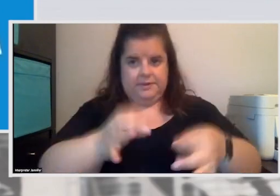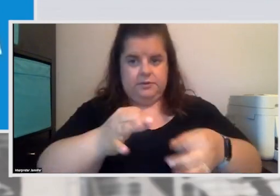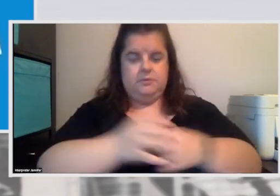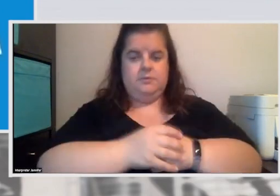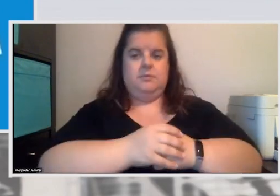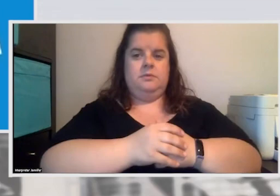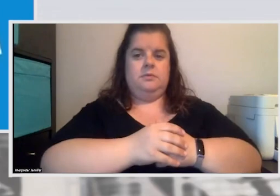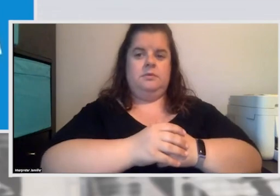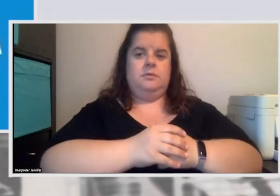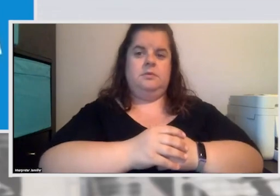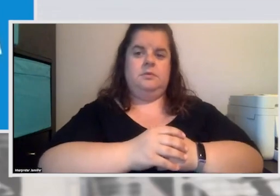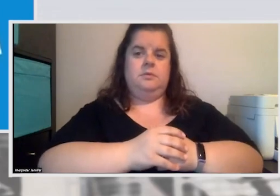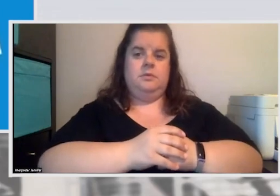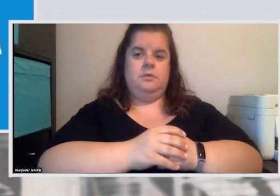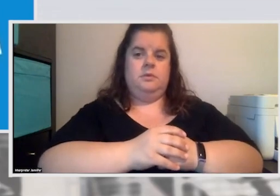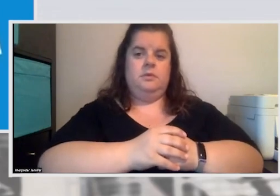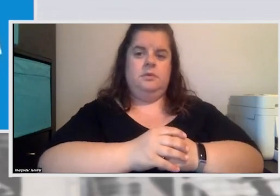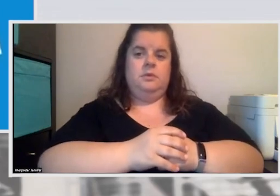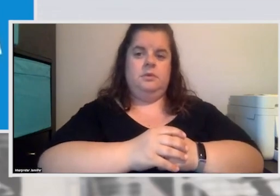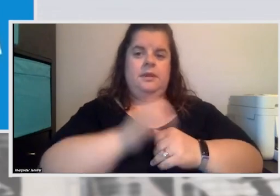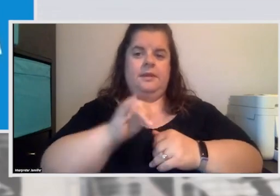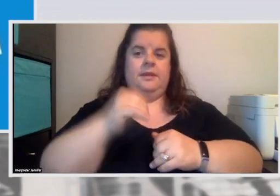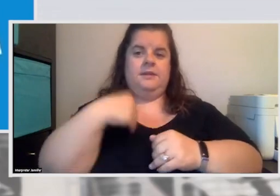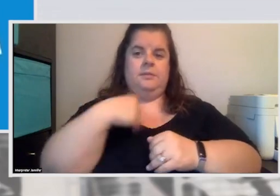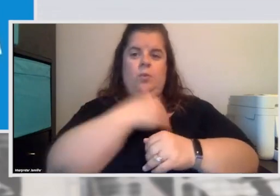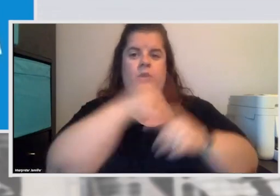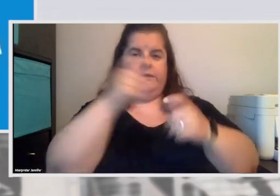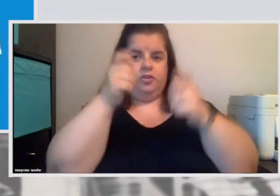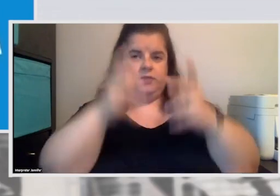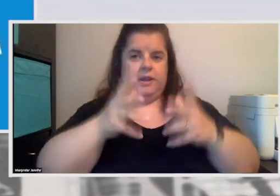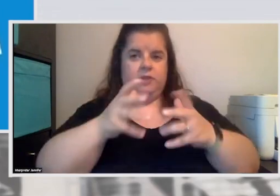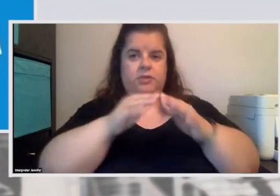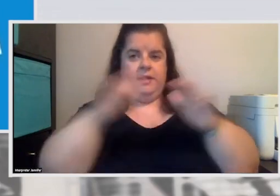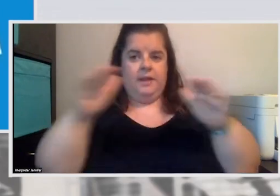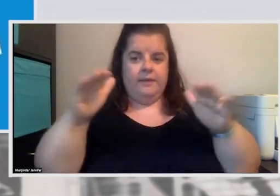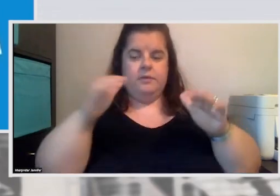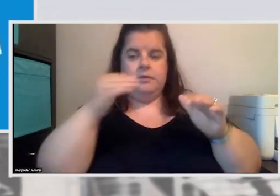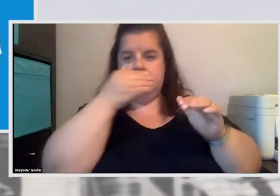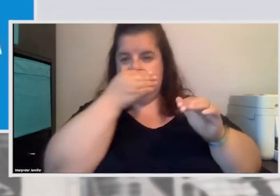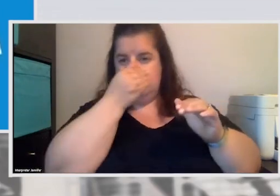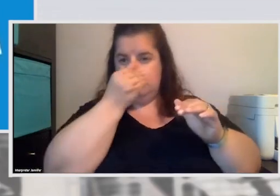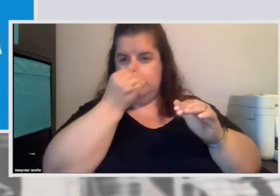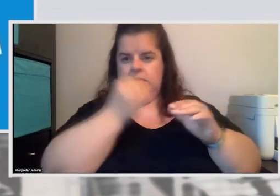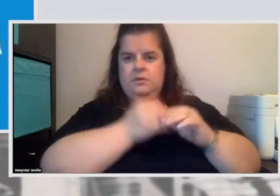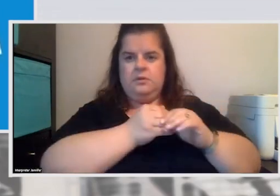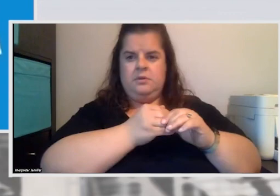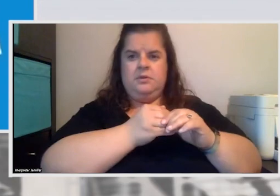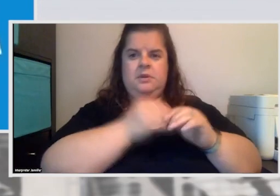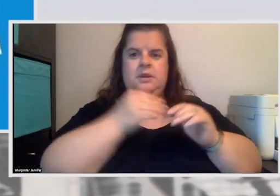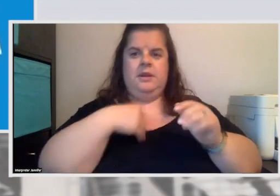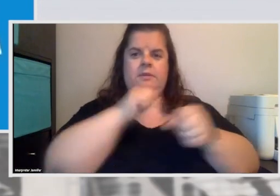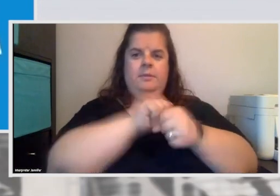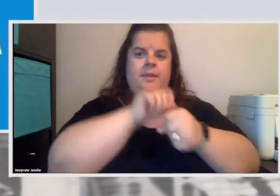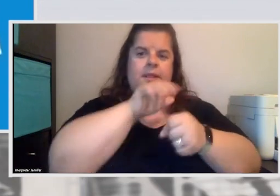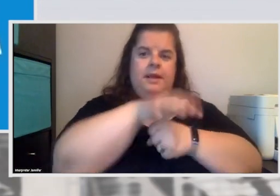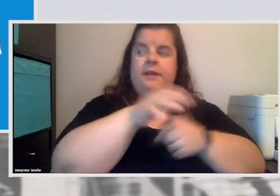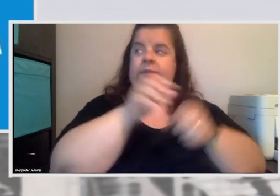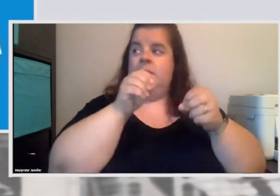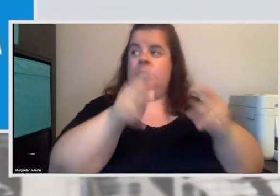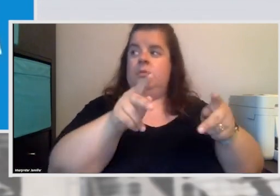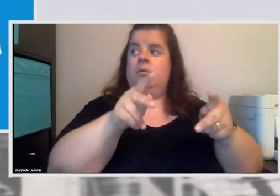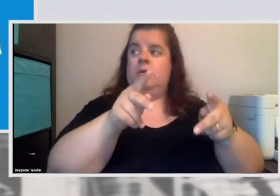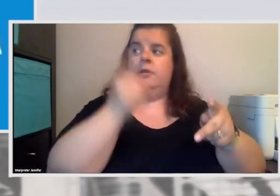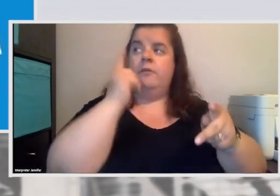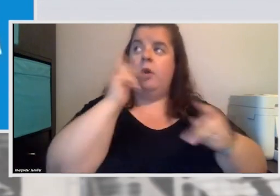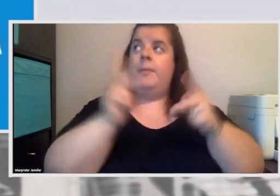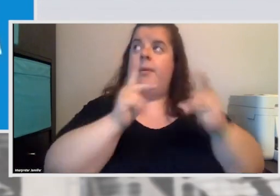the most part. And certainly at our board of directors level to ensure there's plenty of opportunities for public